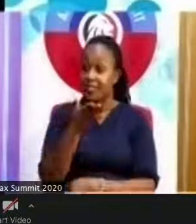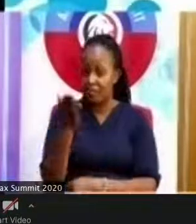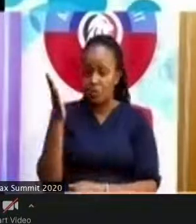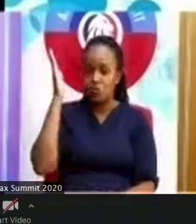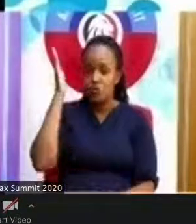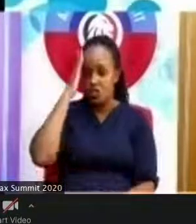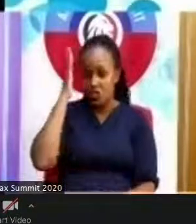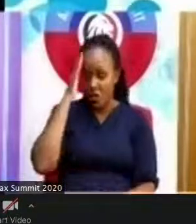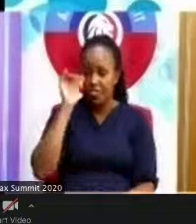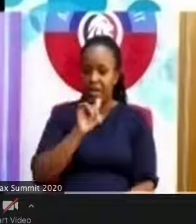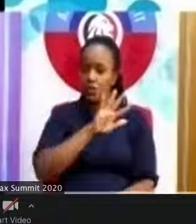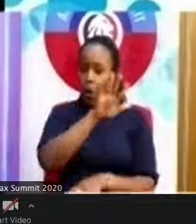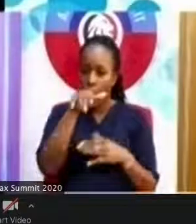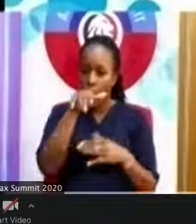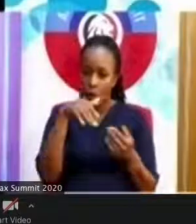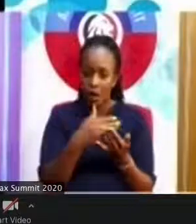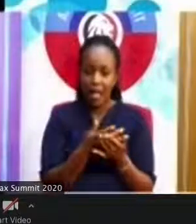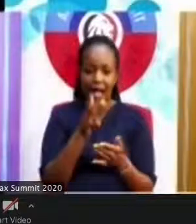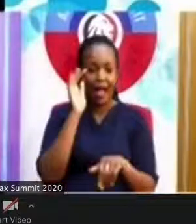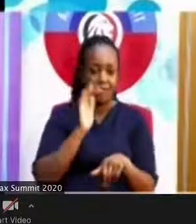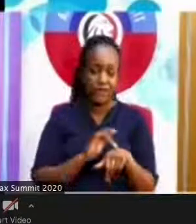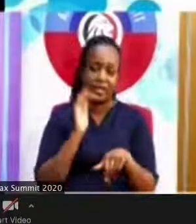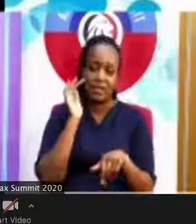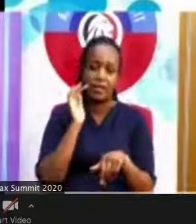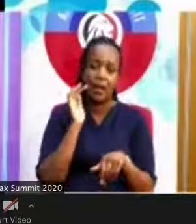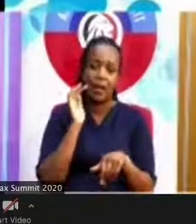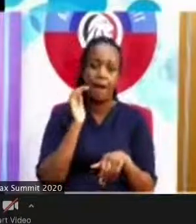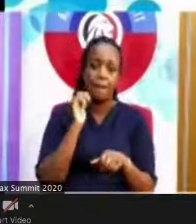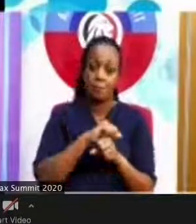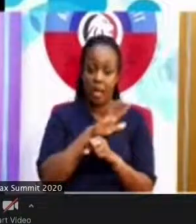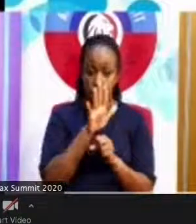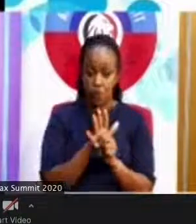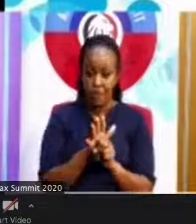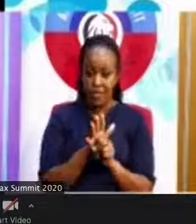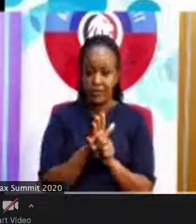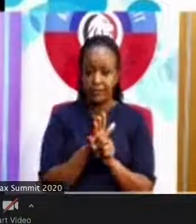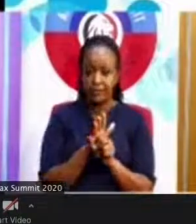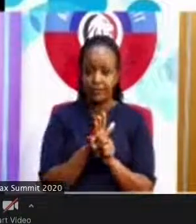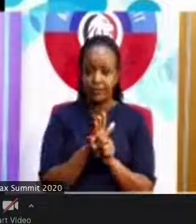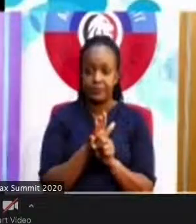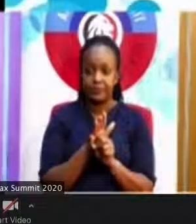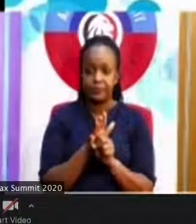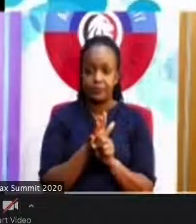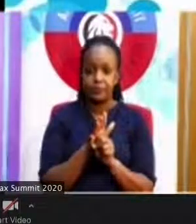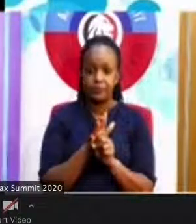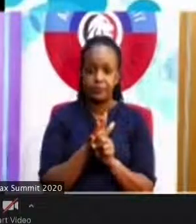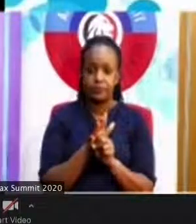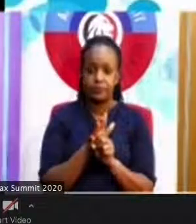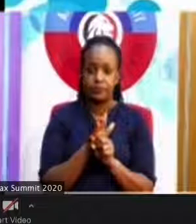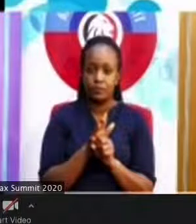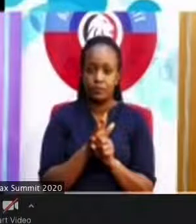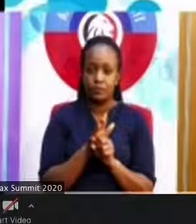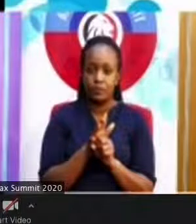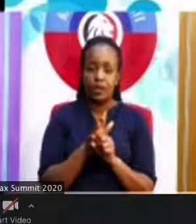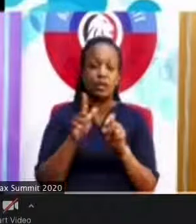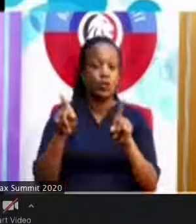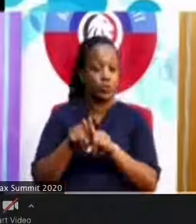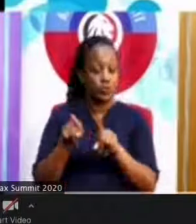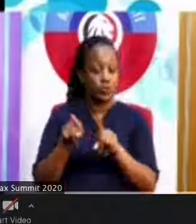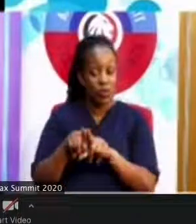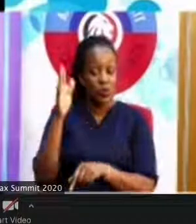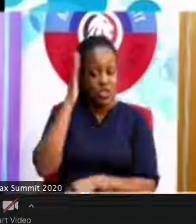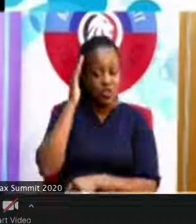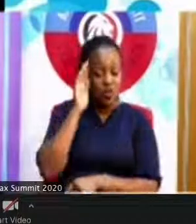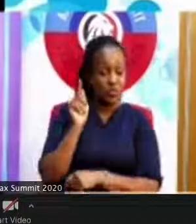affected by the COVID-19 issue. Howbeit, we have discovered that you